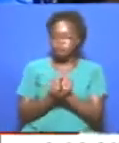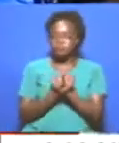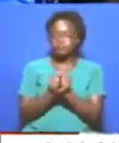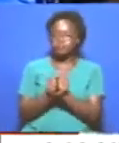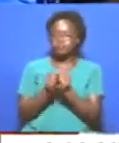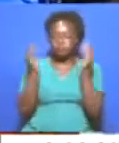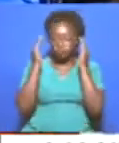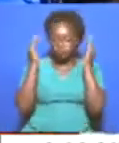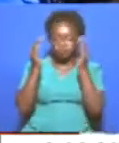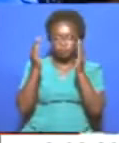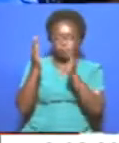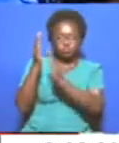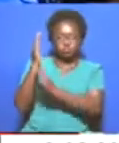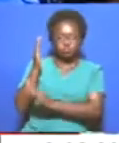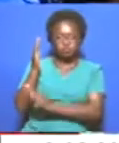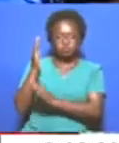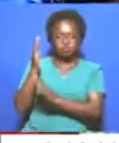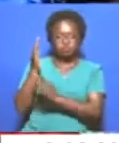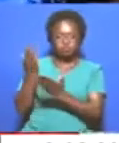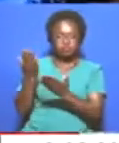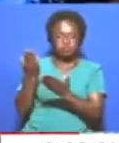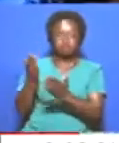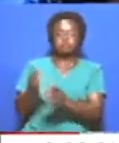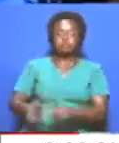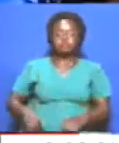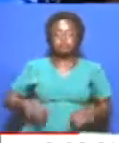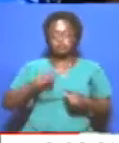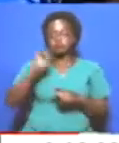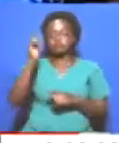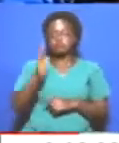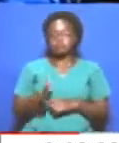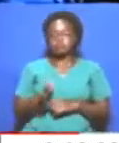on securing the lives of Kenyans.